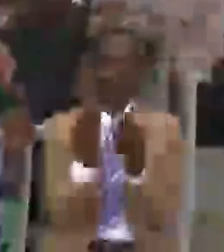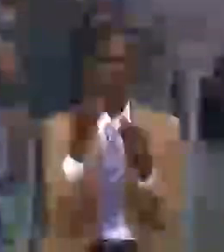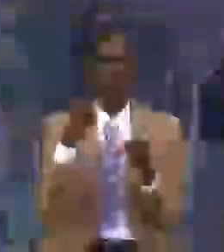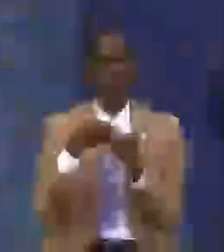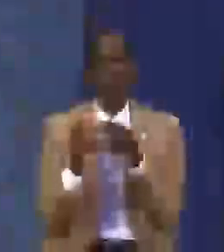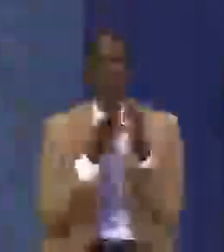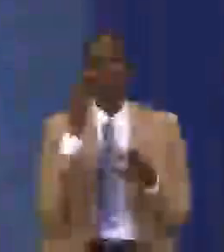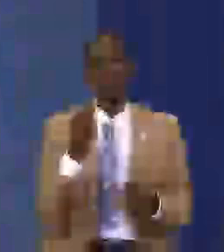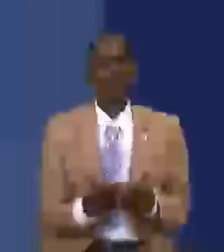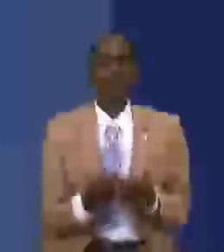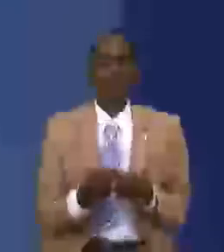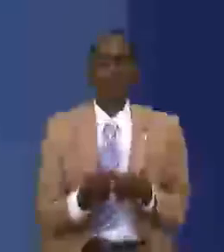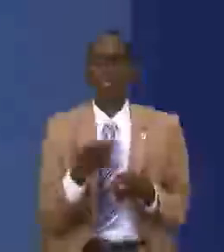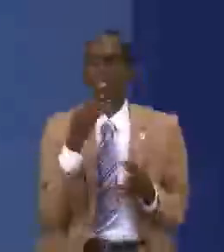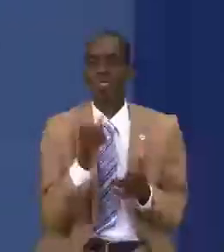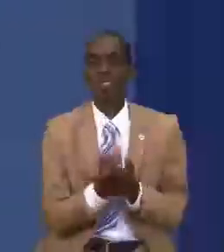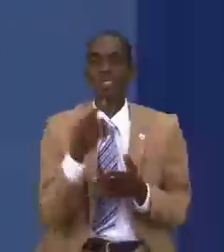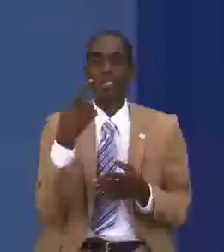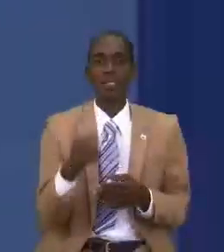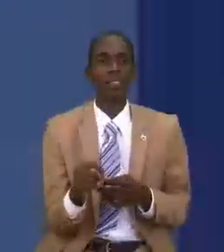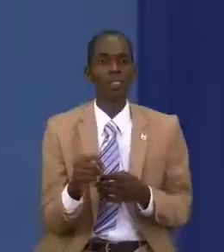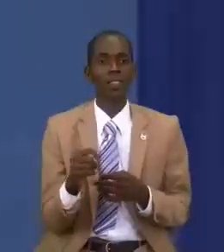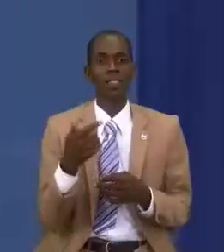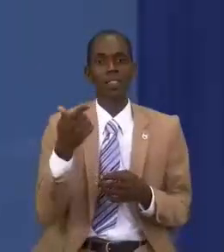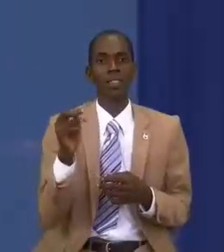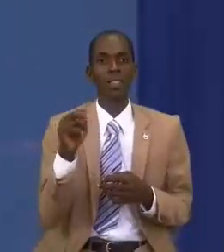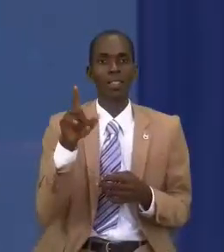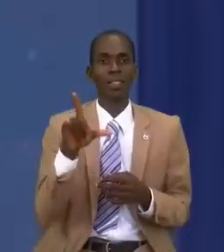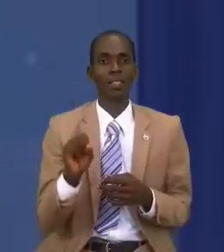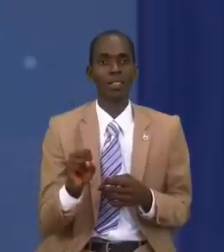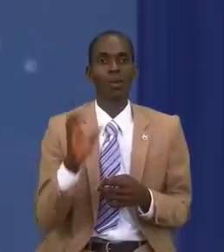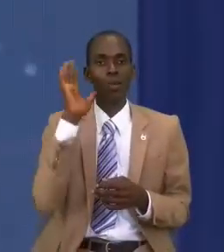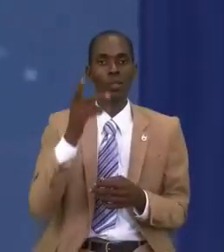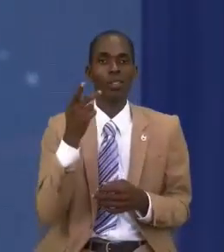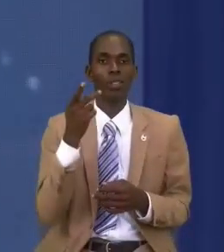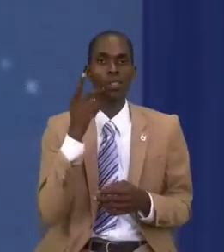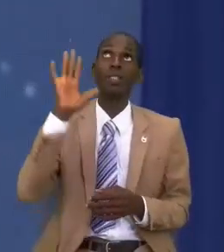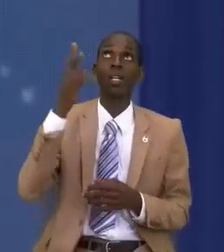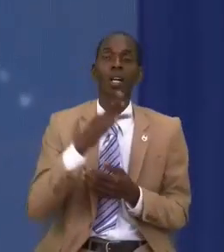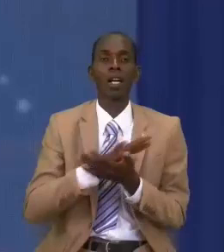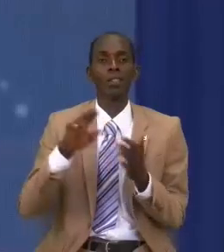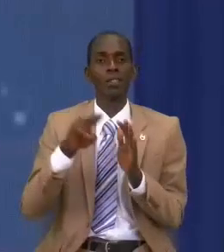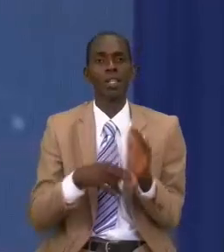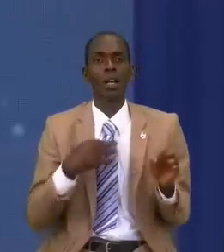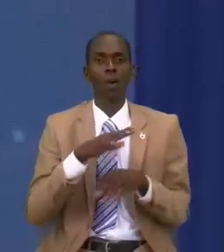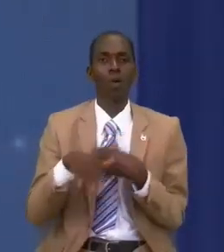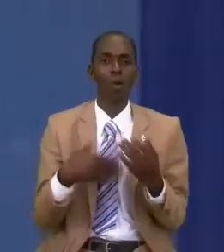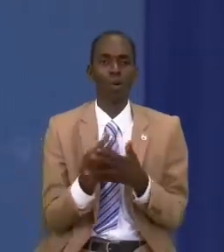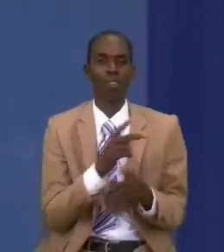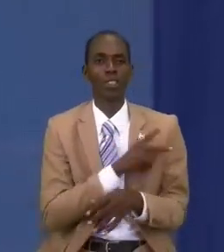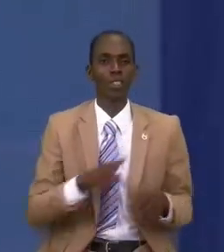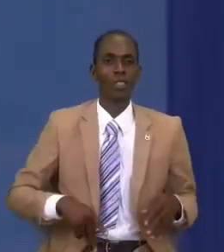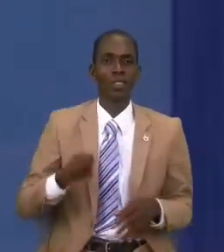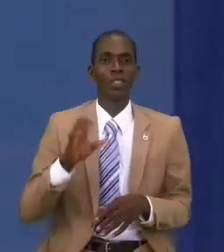thy righteousness, and all the kings shall see thy glory, and thou shalt be